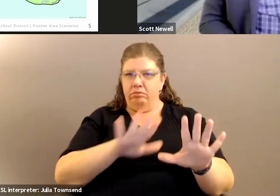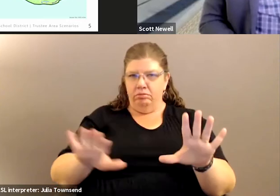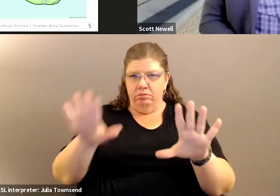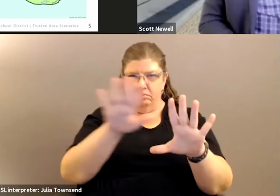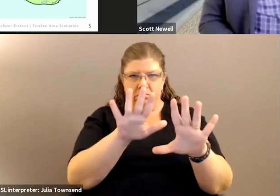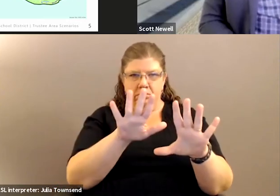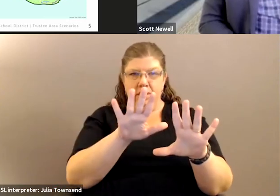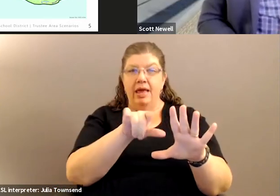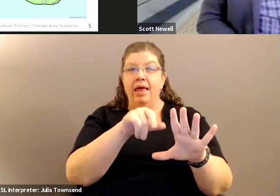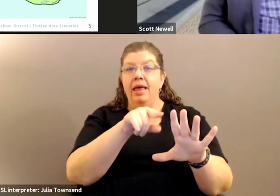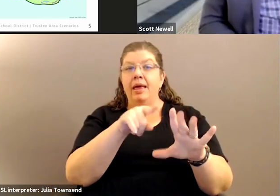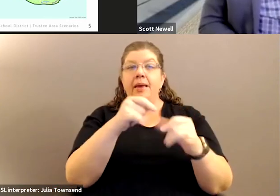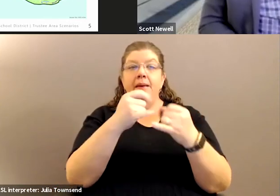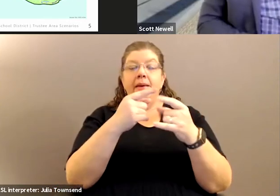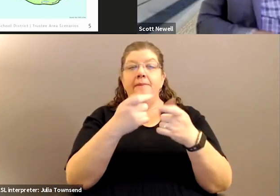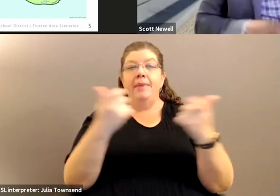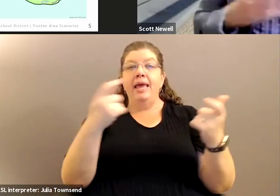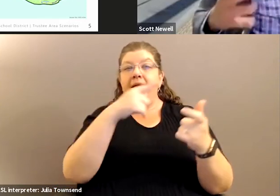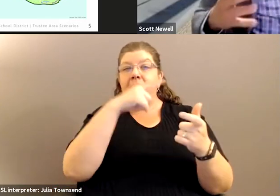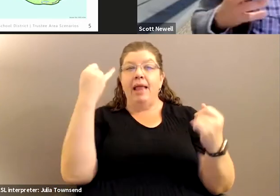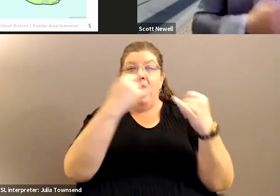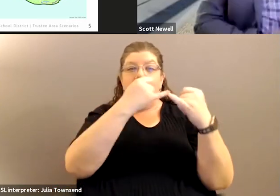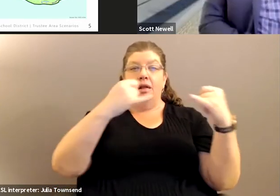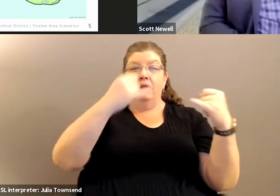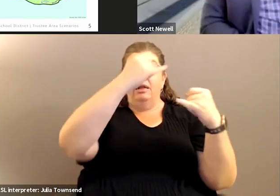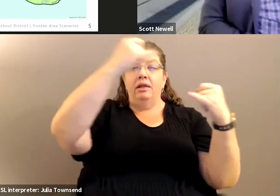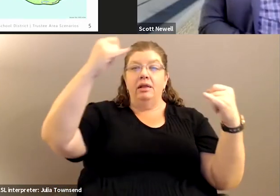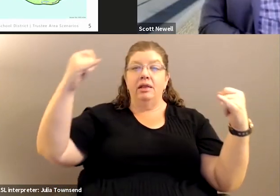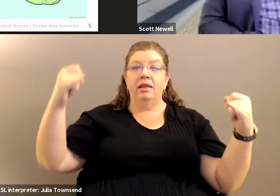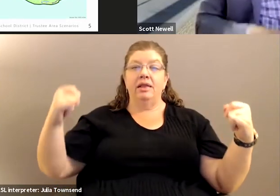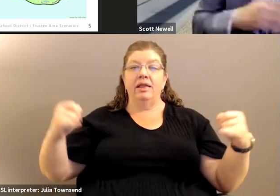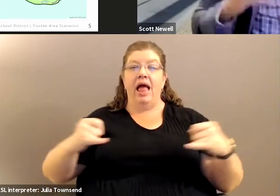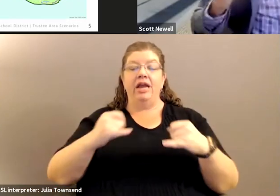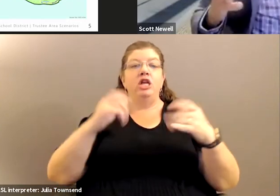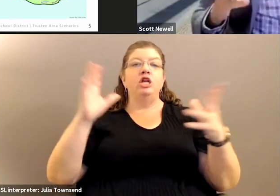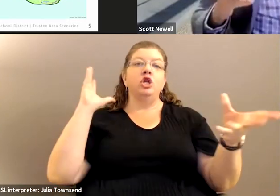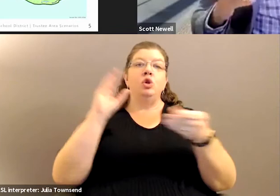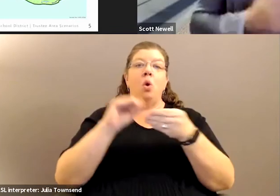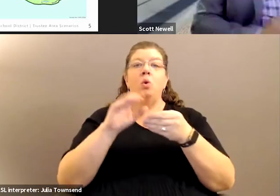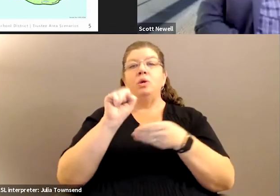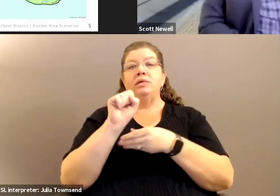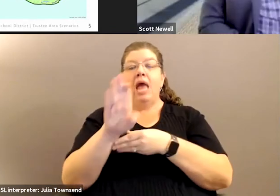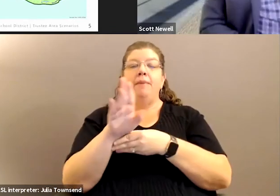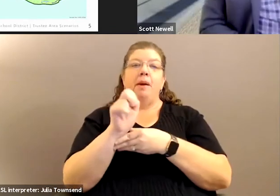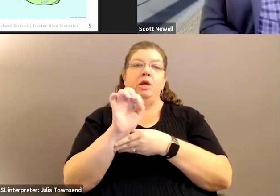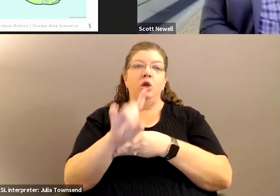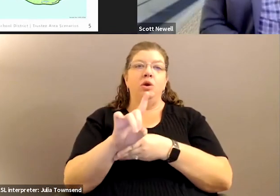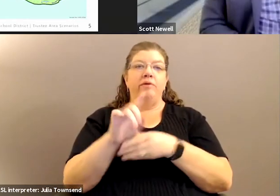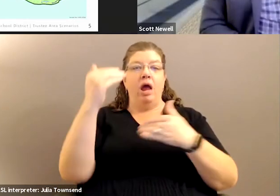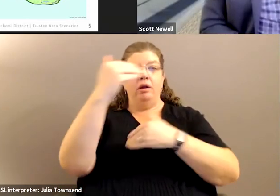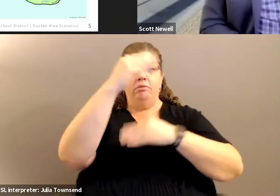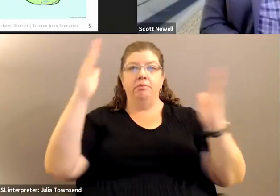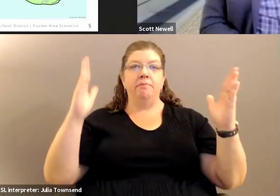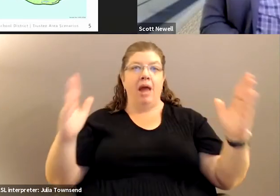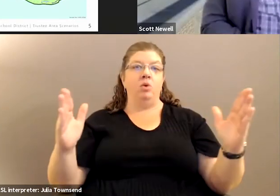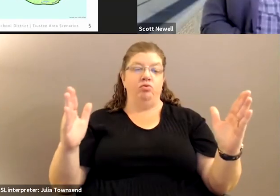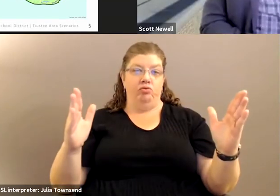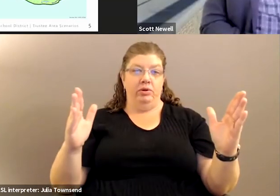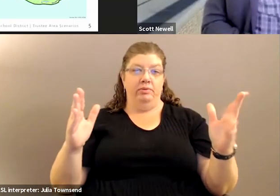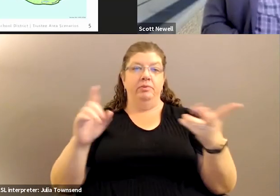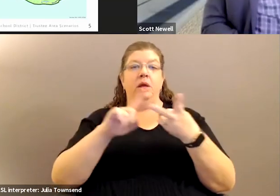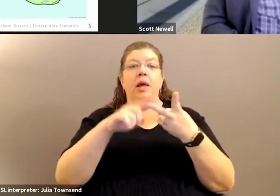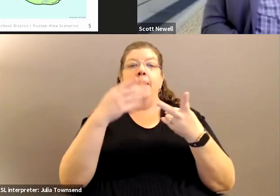at the big black line that's obviously the total santa barbara unified boundary um the blue lines are the